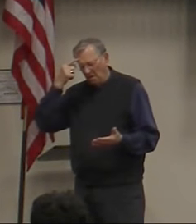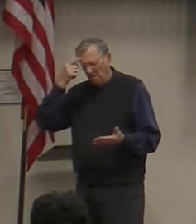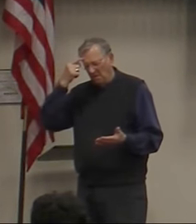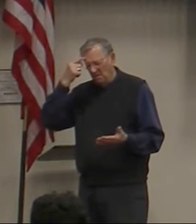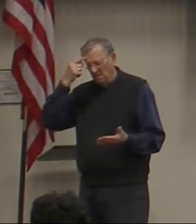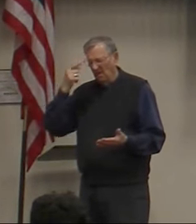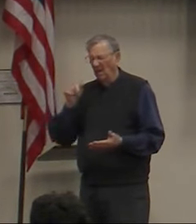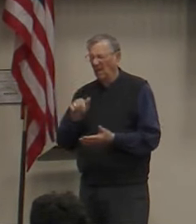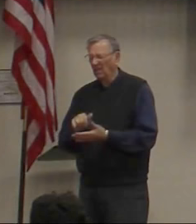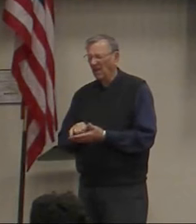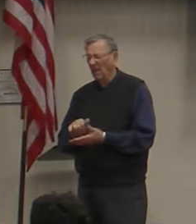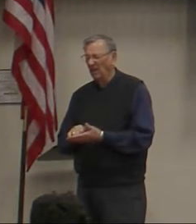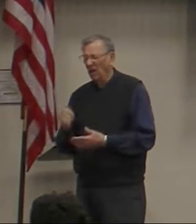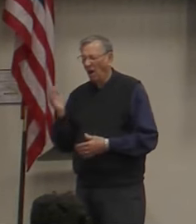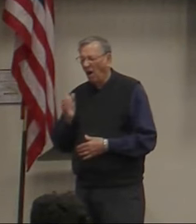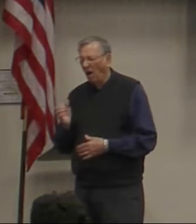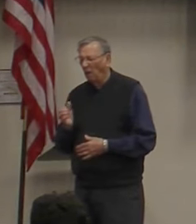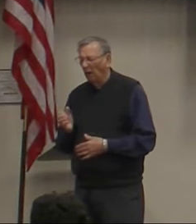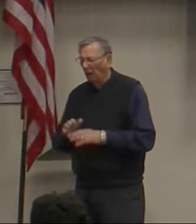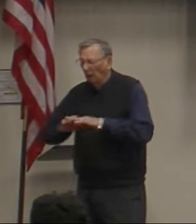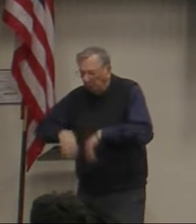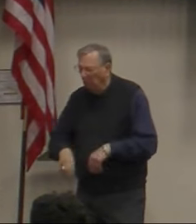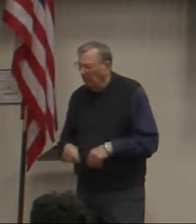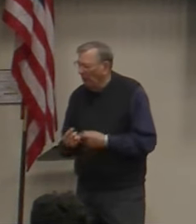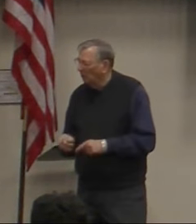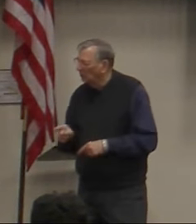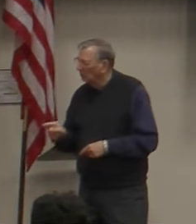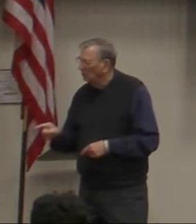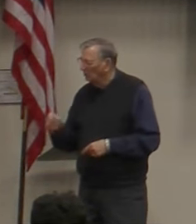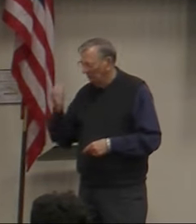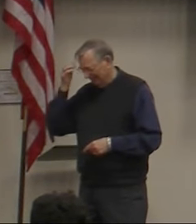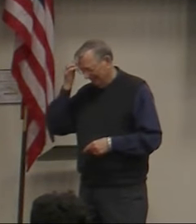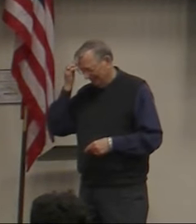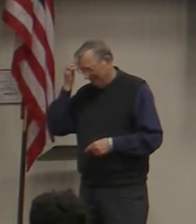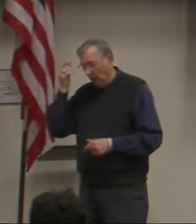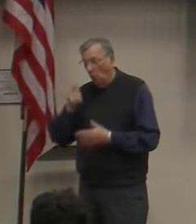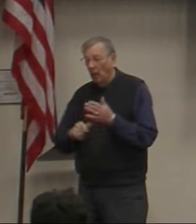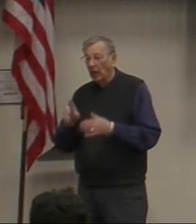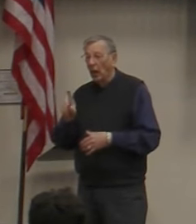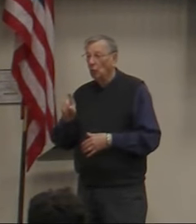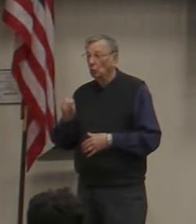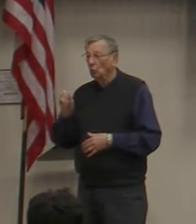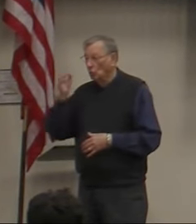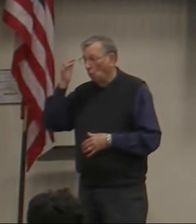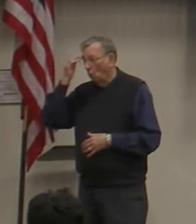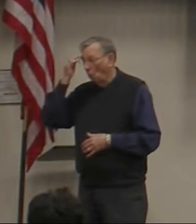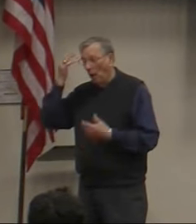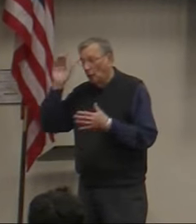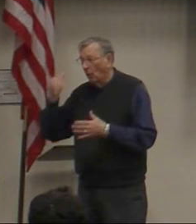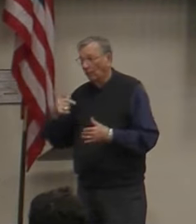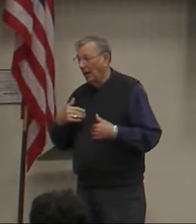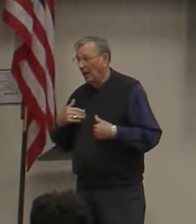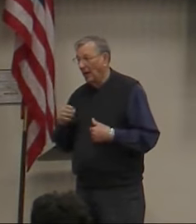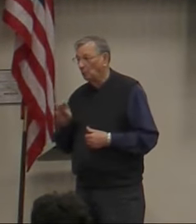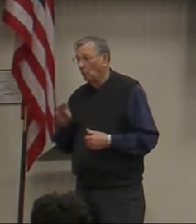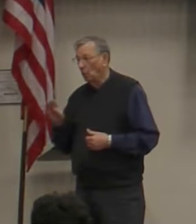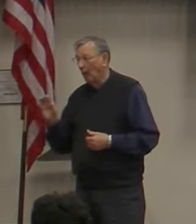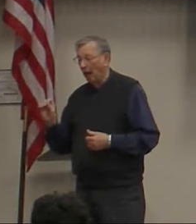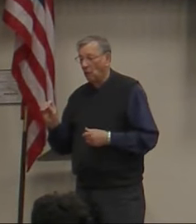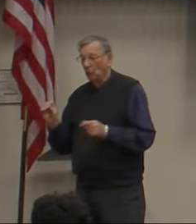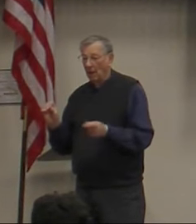oh, that looks to be an incredible disaster that have happened to you. What I do know is, I don't know if I ever had burnout or